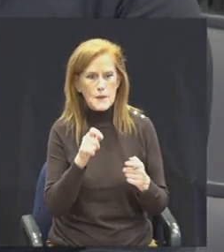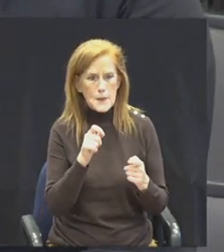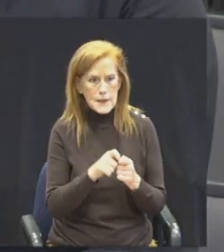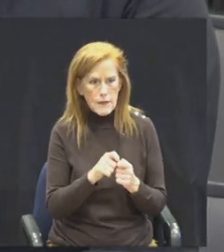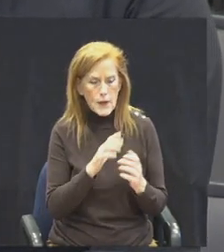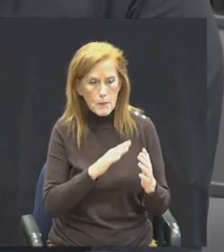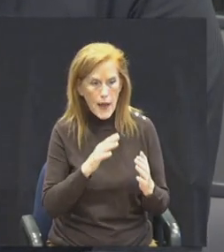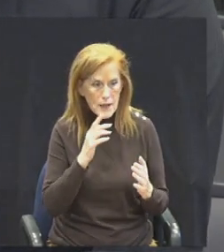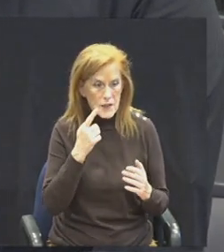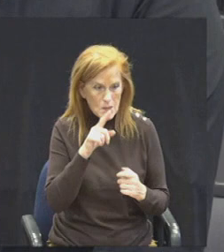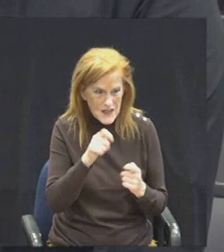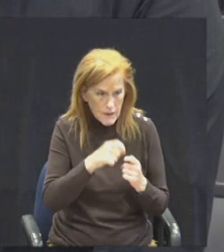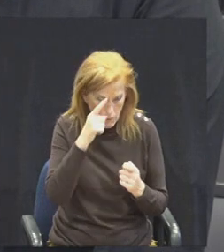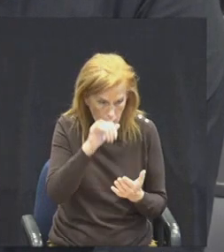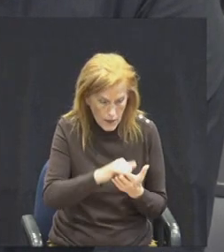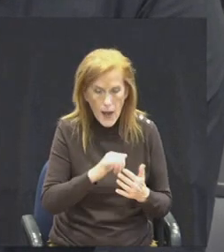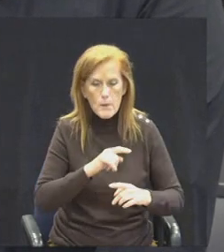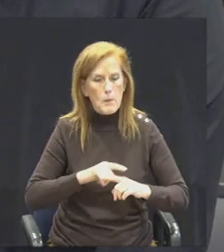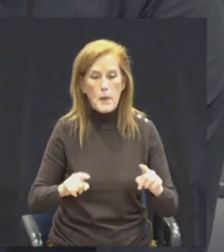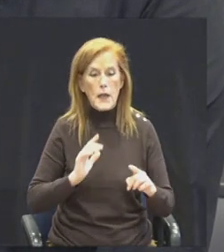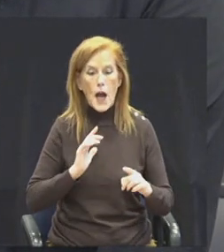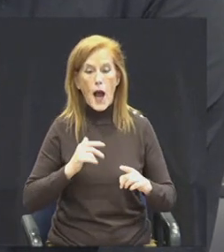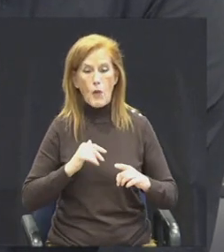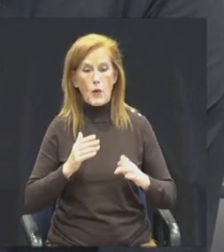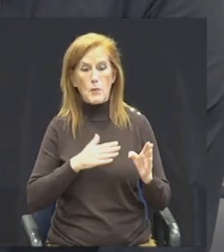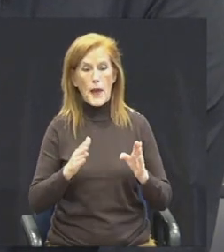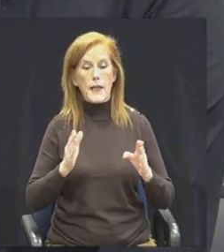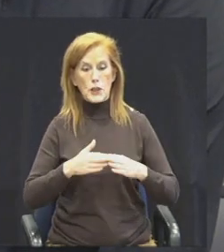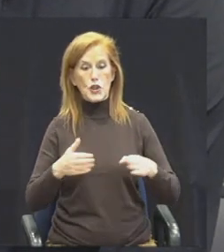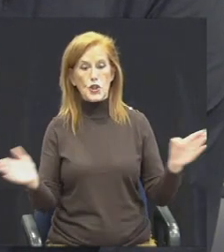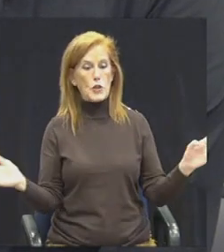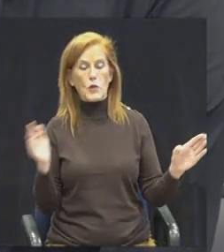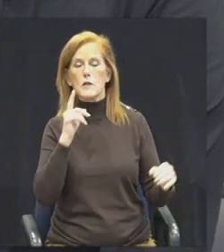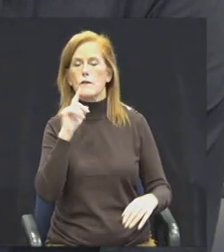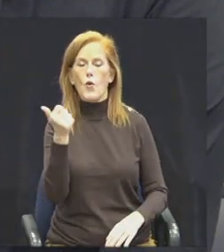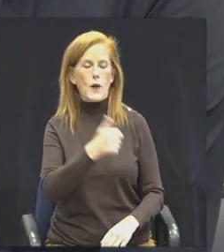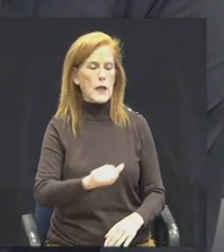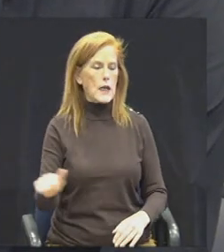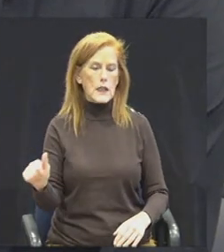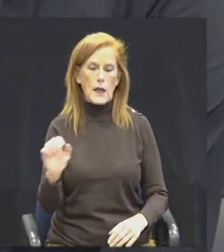plan is not specific. It's to all hazards. It's pretty okay. general.